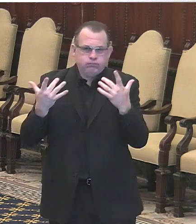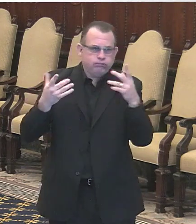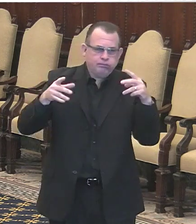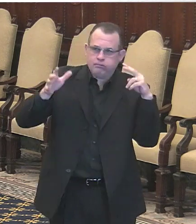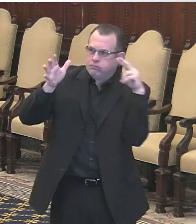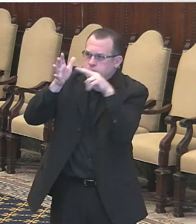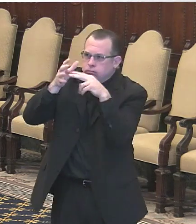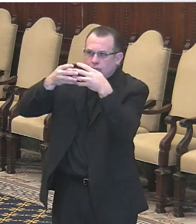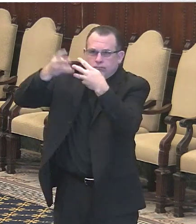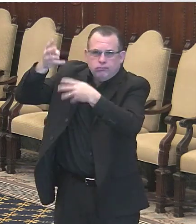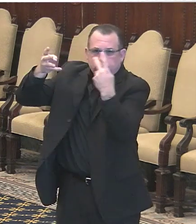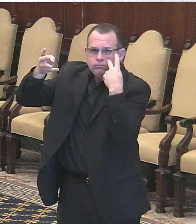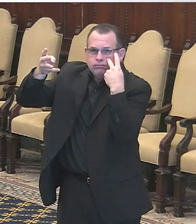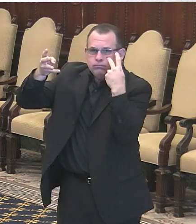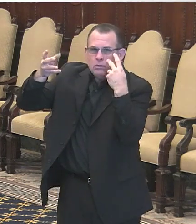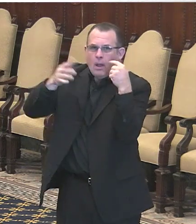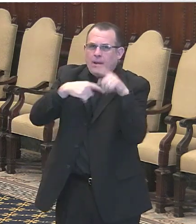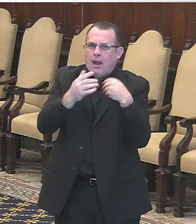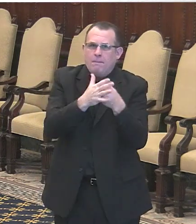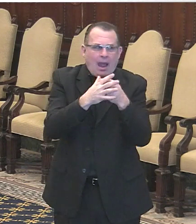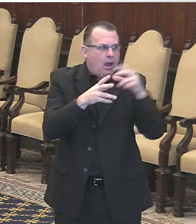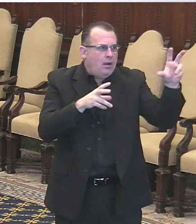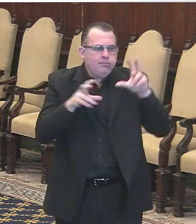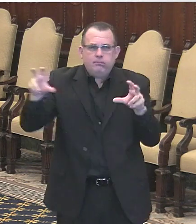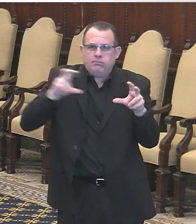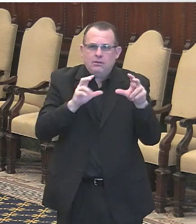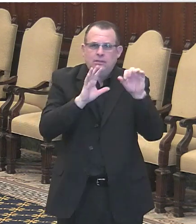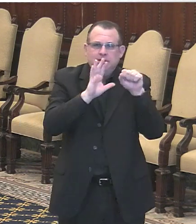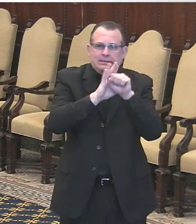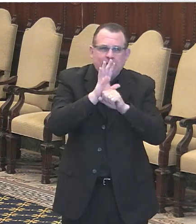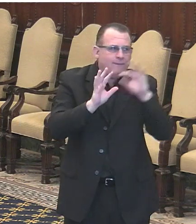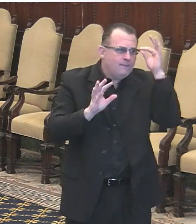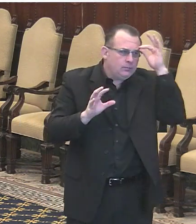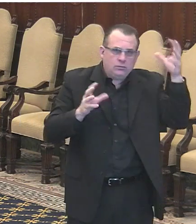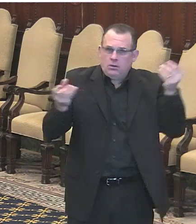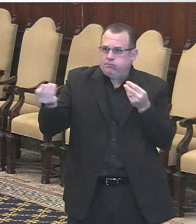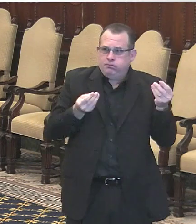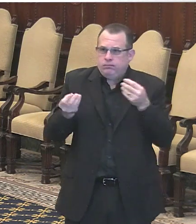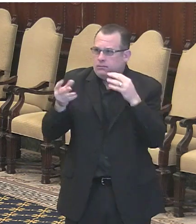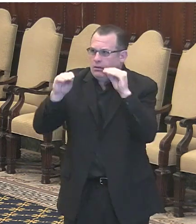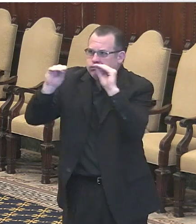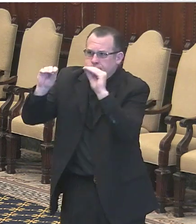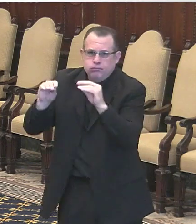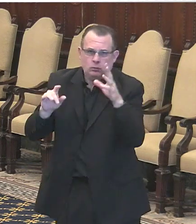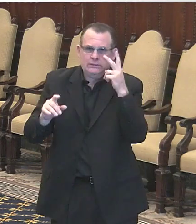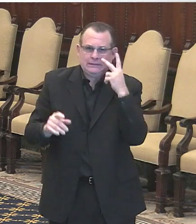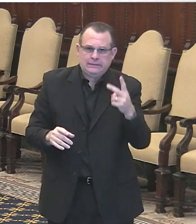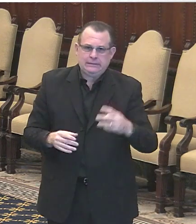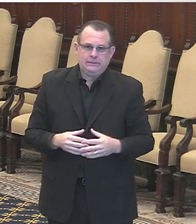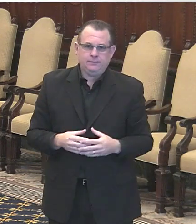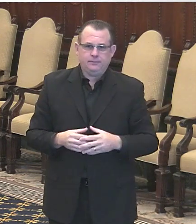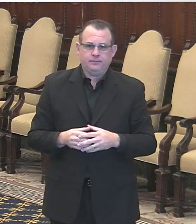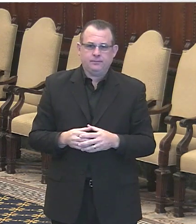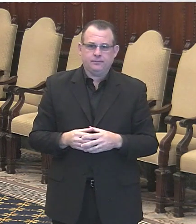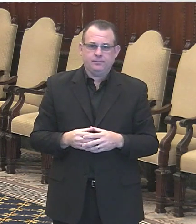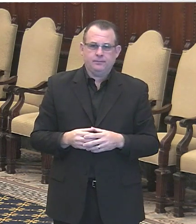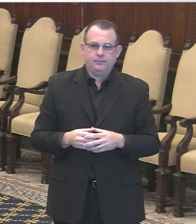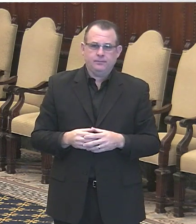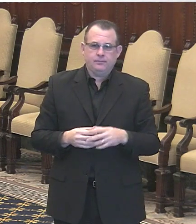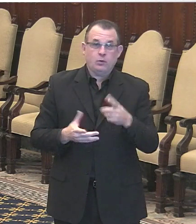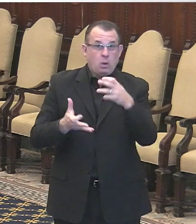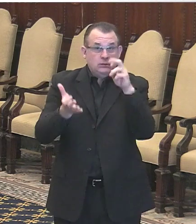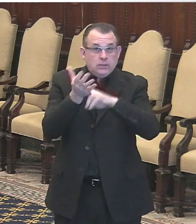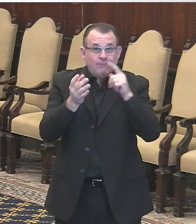grants to support a successful recovery. Visit the site now to sign up for email updates as well. Again, it's